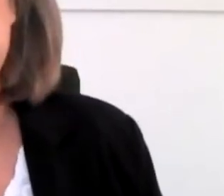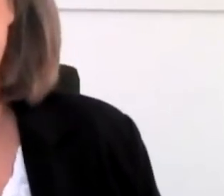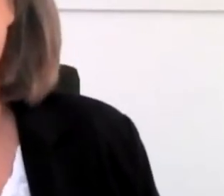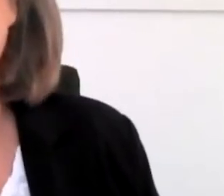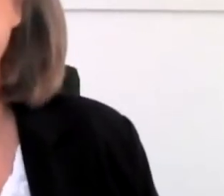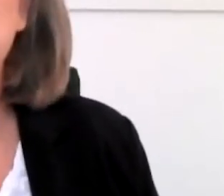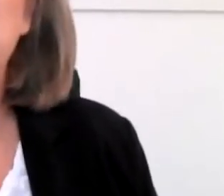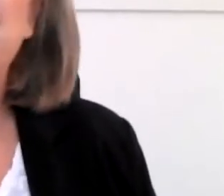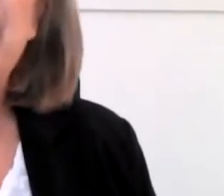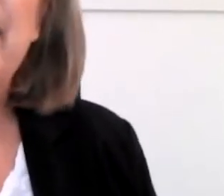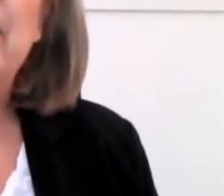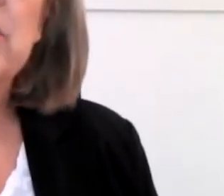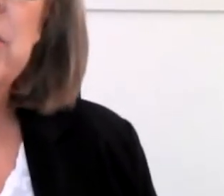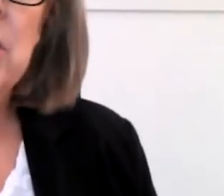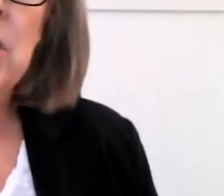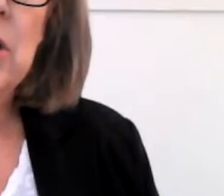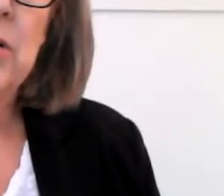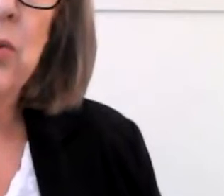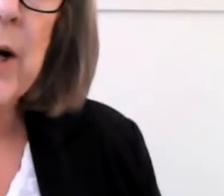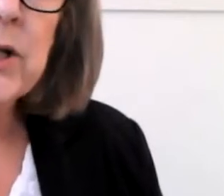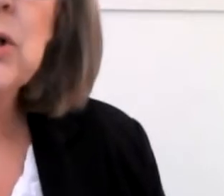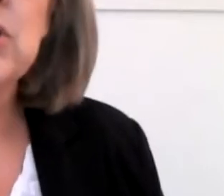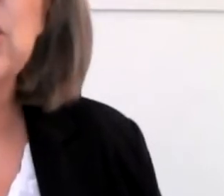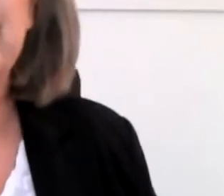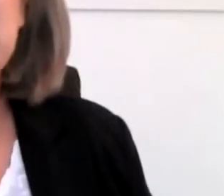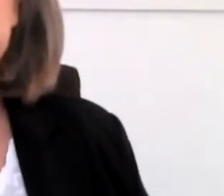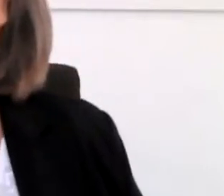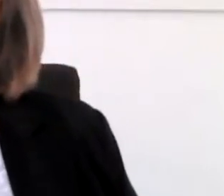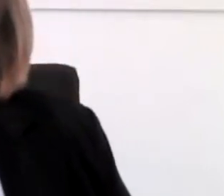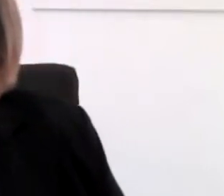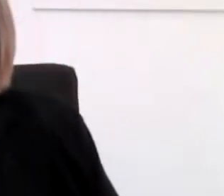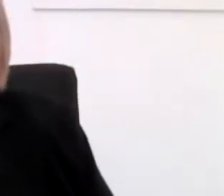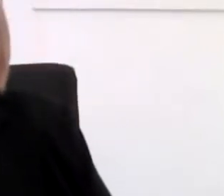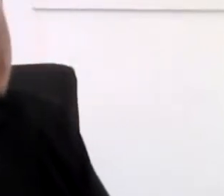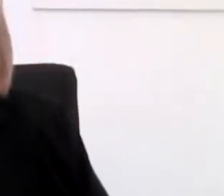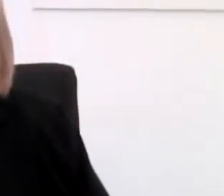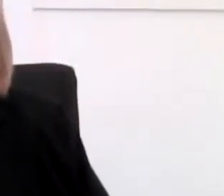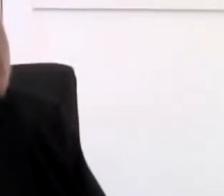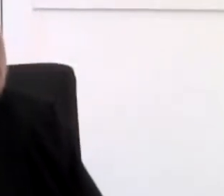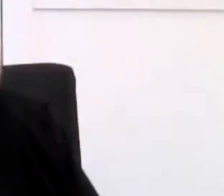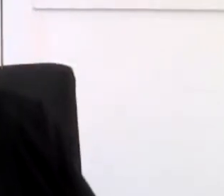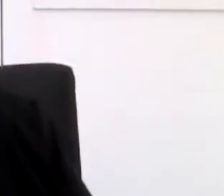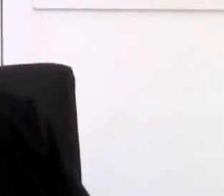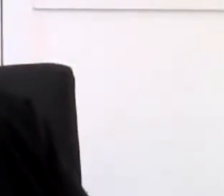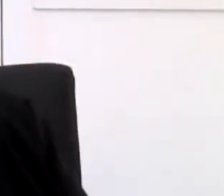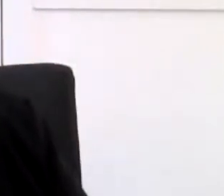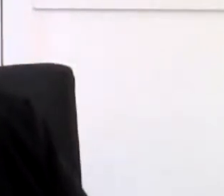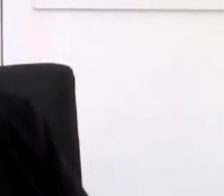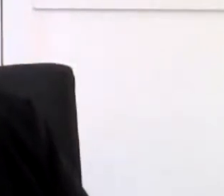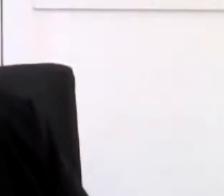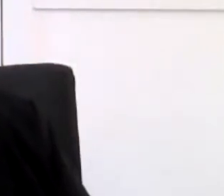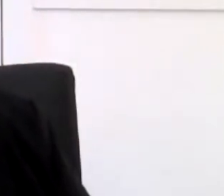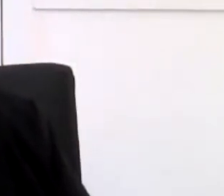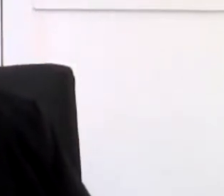historical trauma, about racial discrimination. There's a lovely article